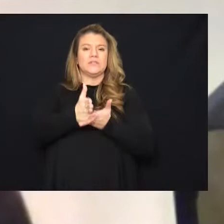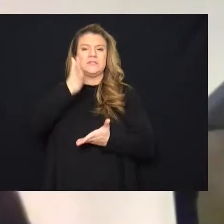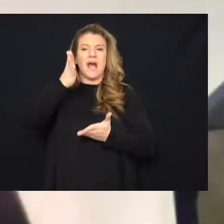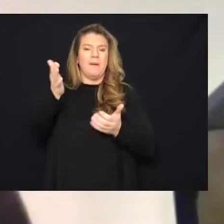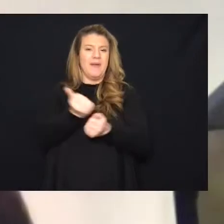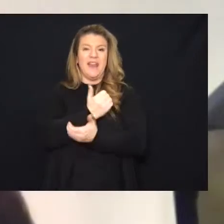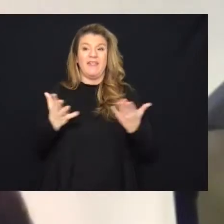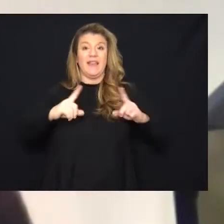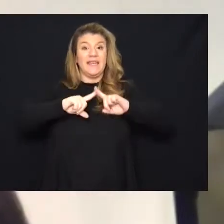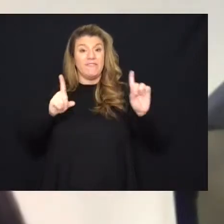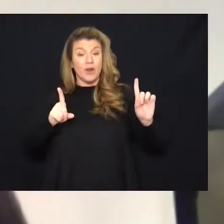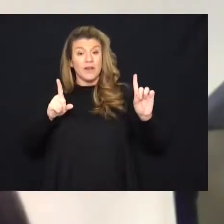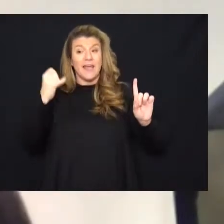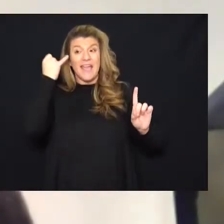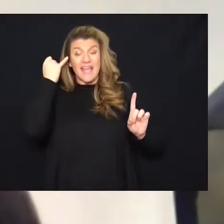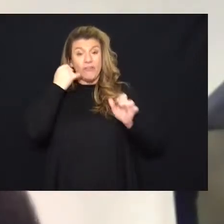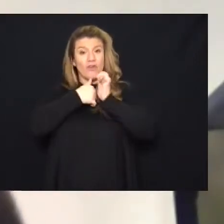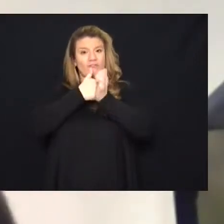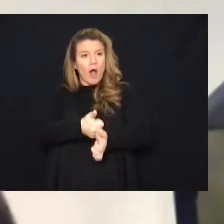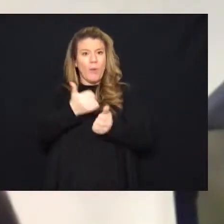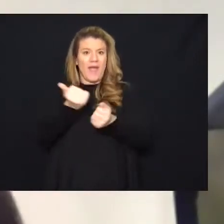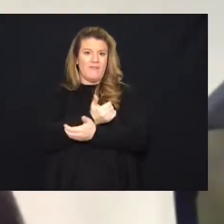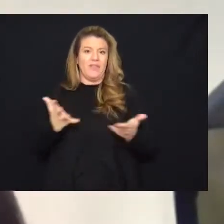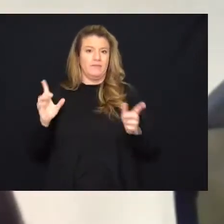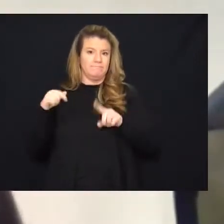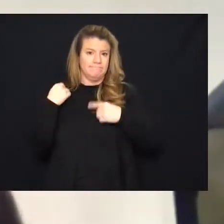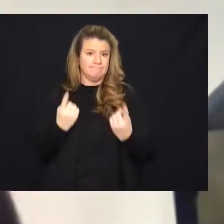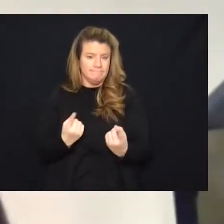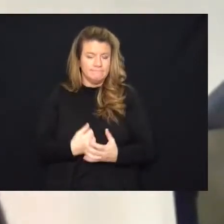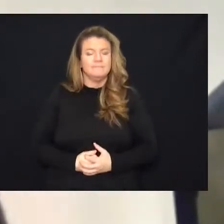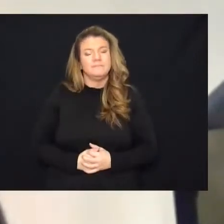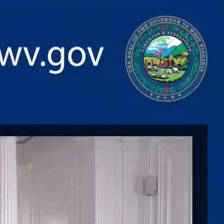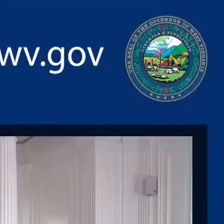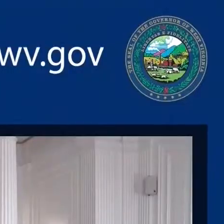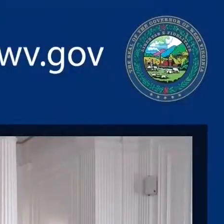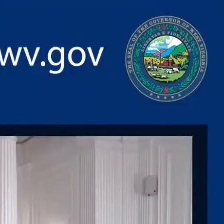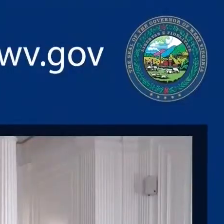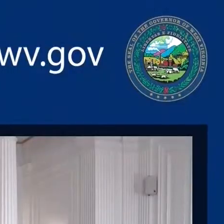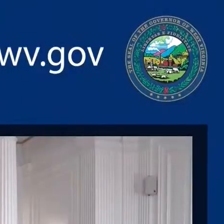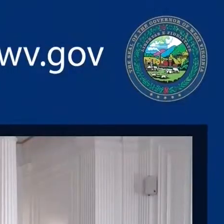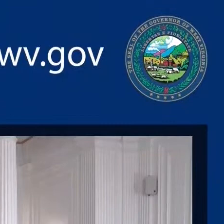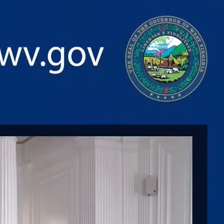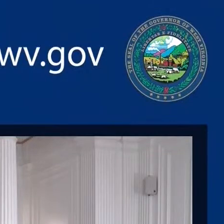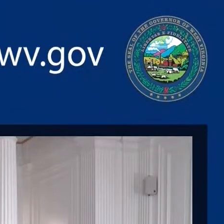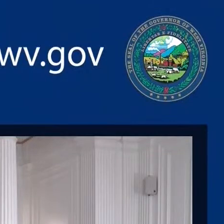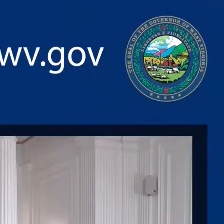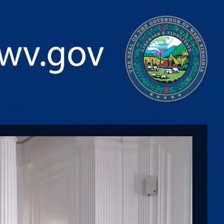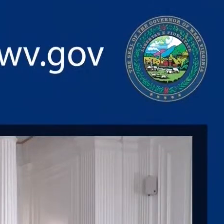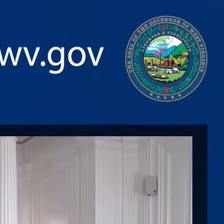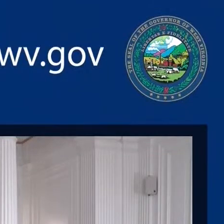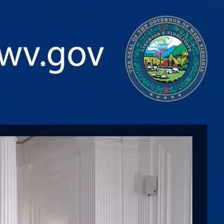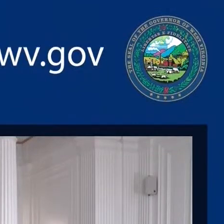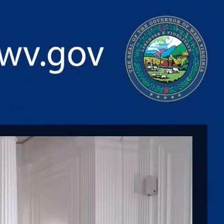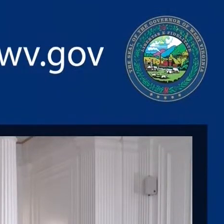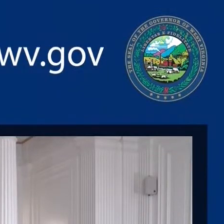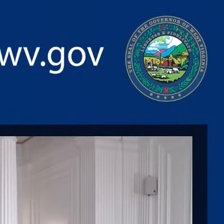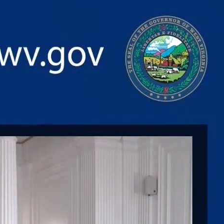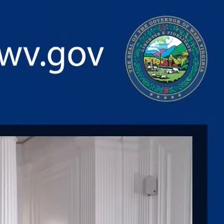different unless you follow all the other mitigation strategies. Thanks. All right, thanks, David. Next to Mark Curtis with Next Star